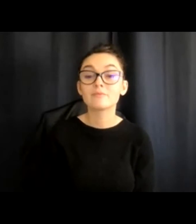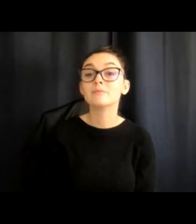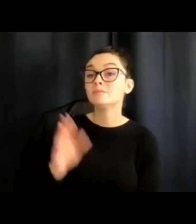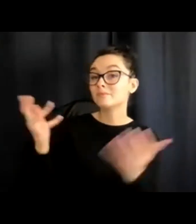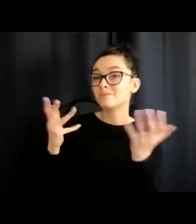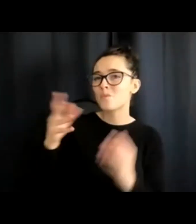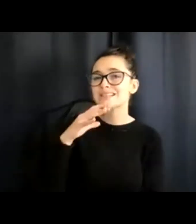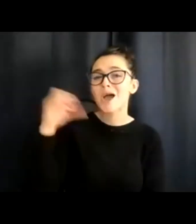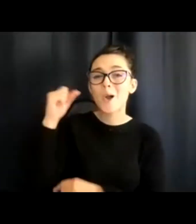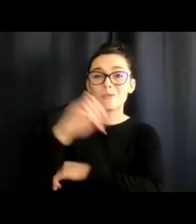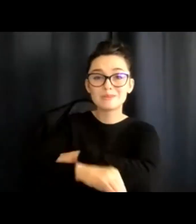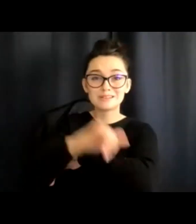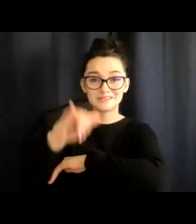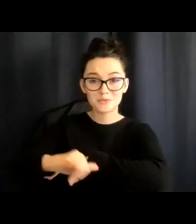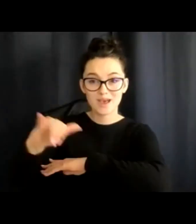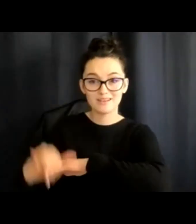What's your oldest whale?